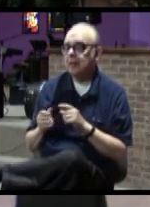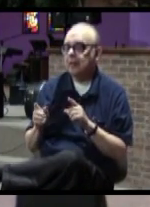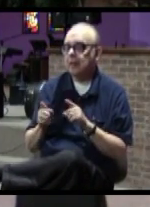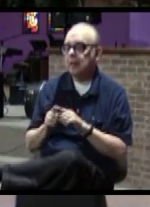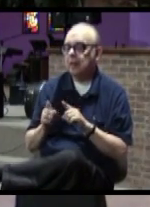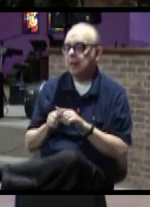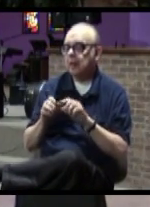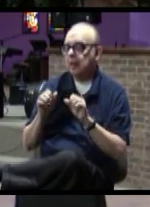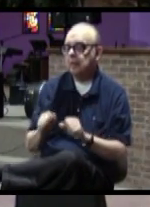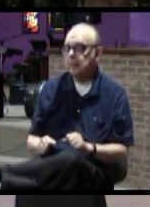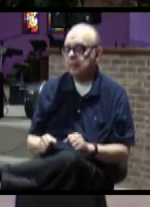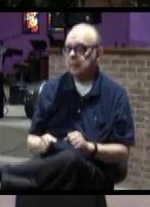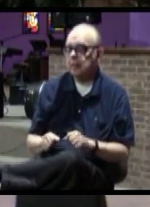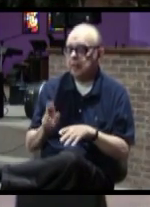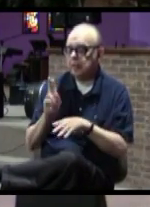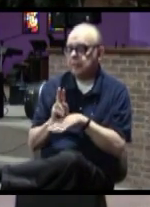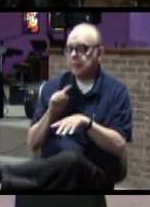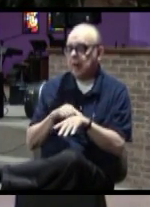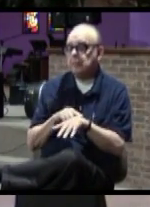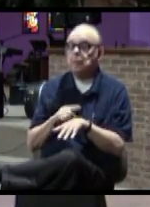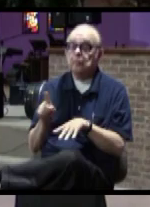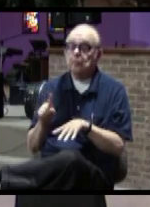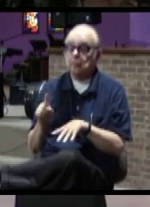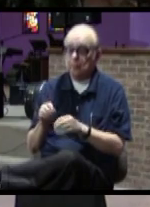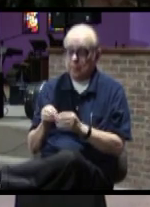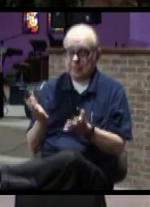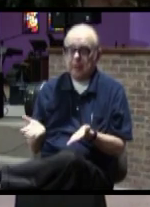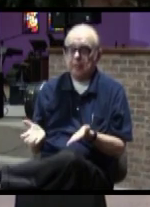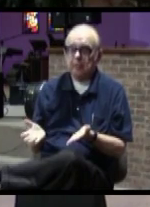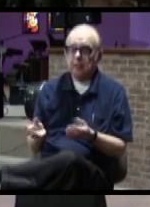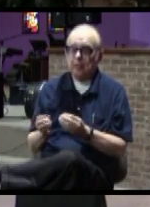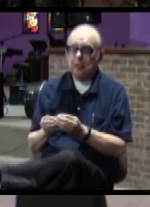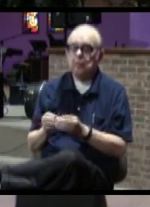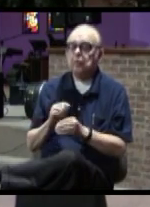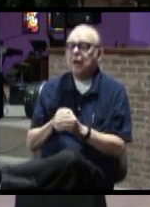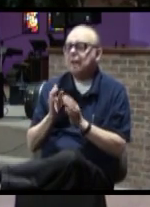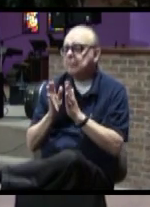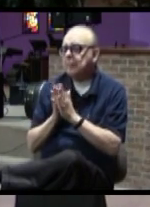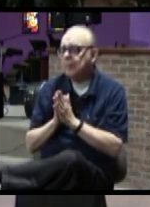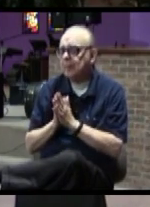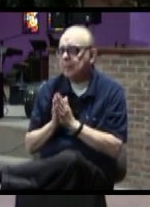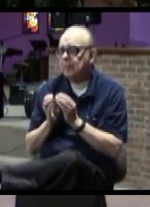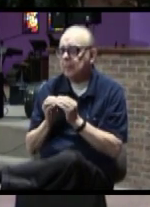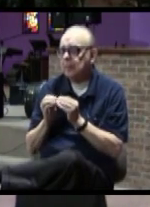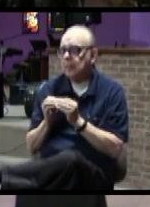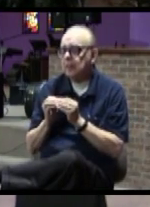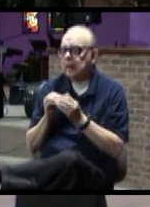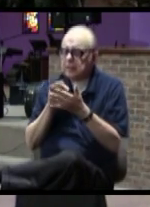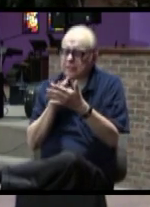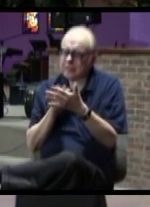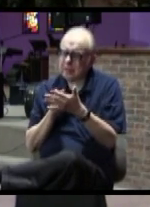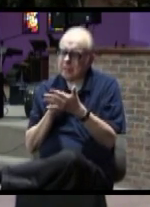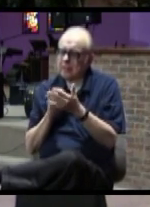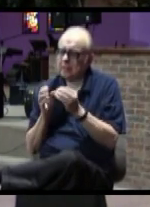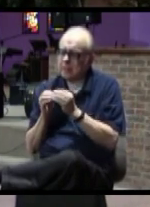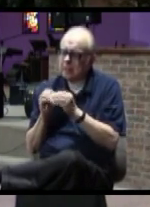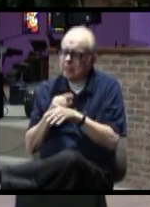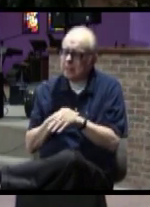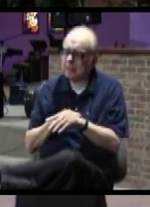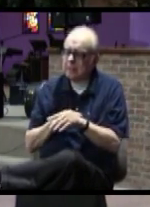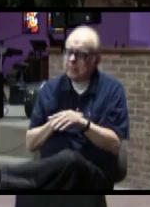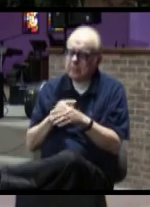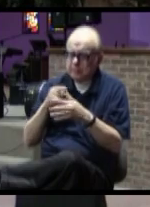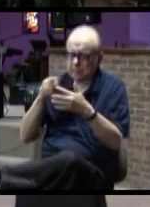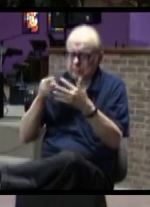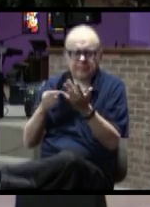Because as I've been able to spend more time here, and more time praying, and more time just